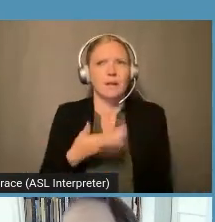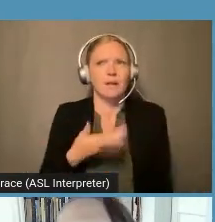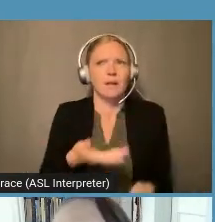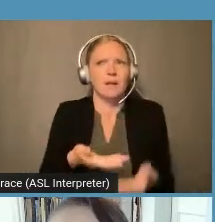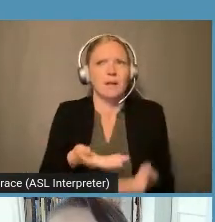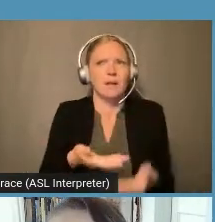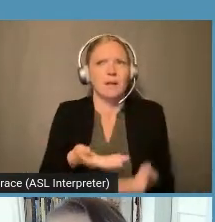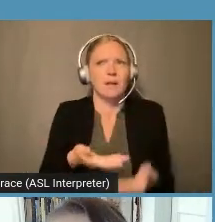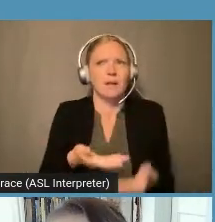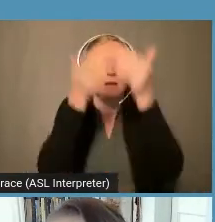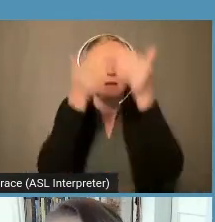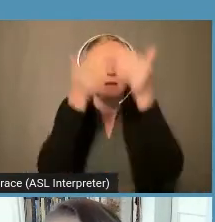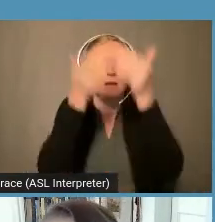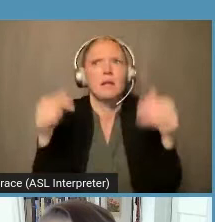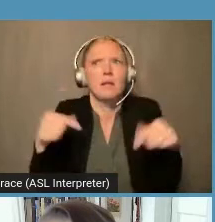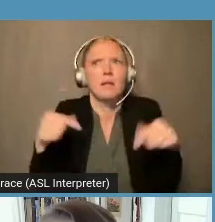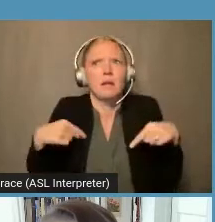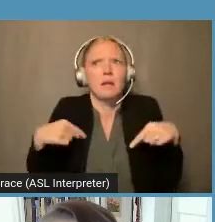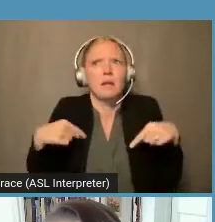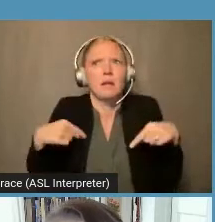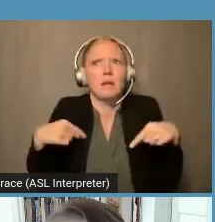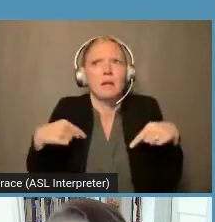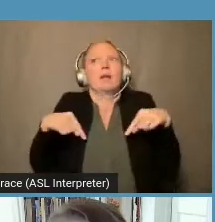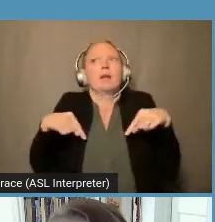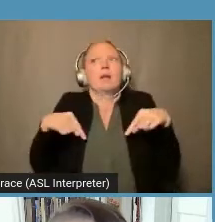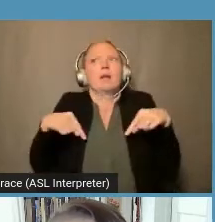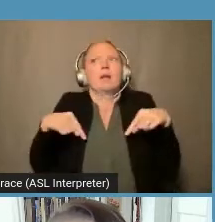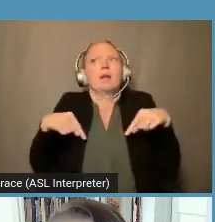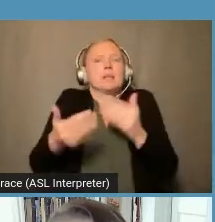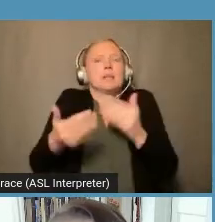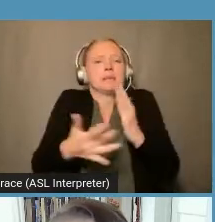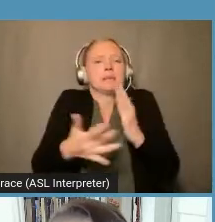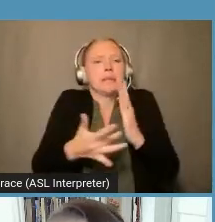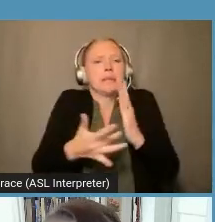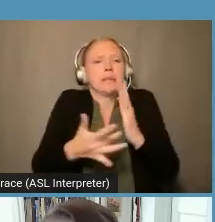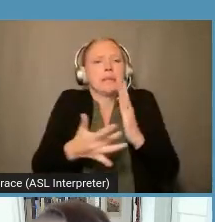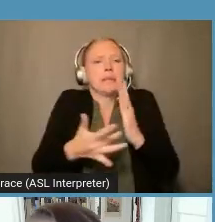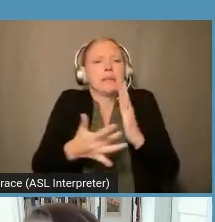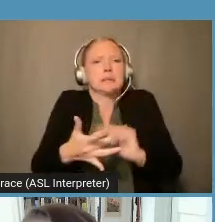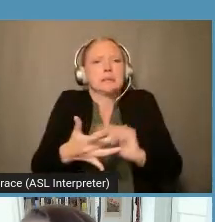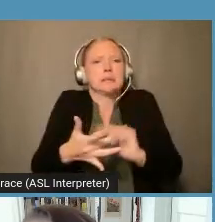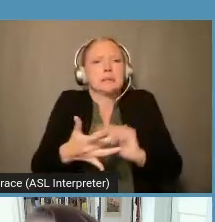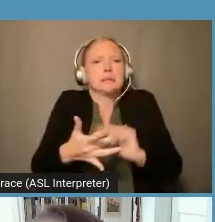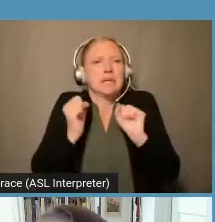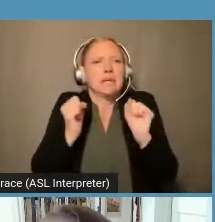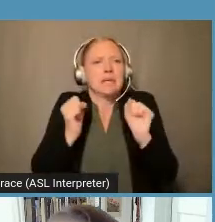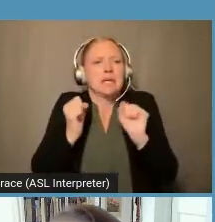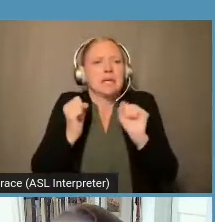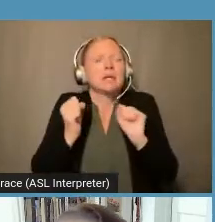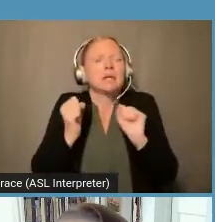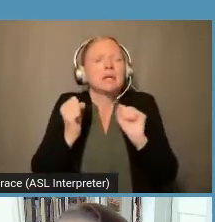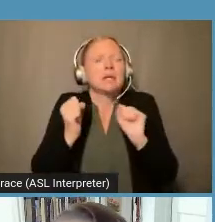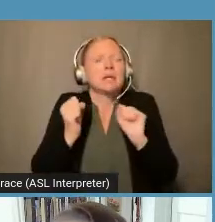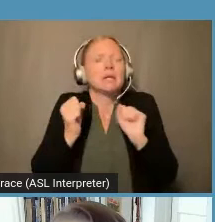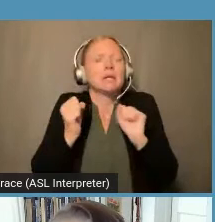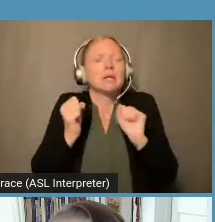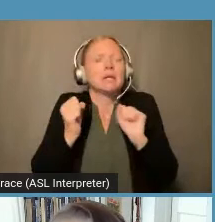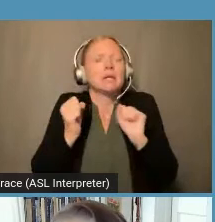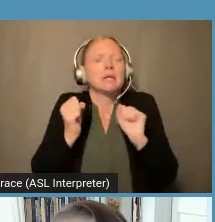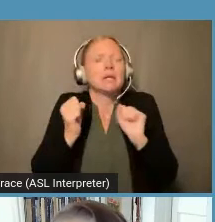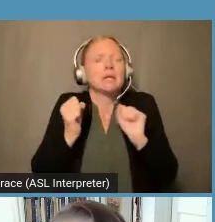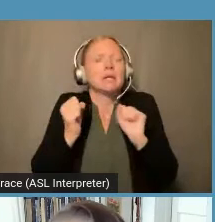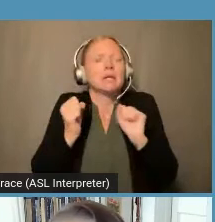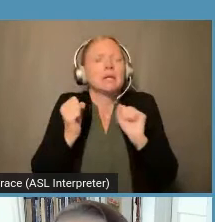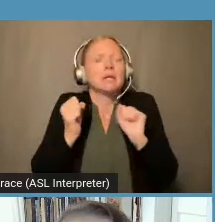It's easy to begin, and I've created a resource that can help you begin as well. And then setting a project